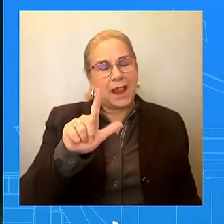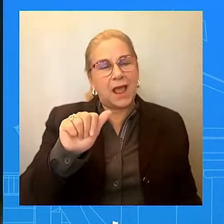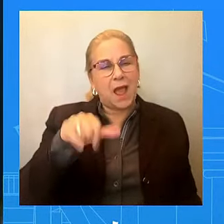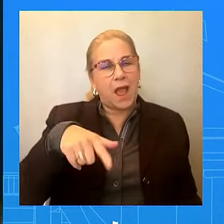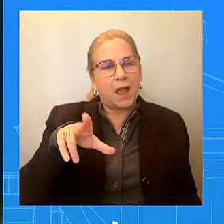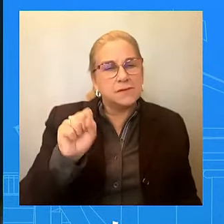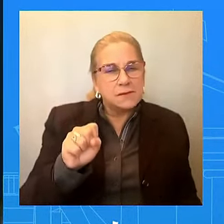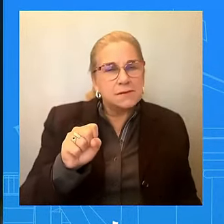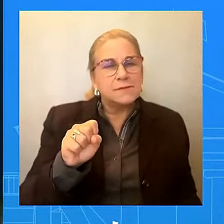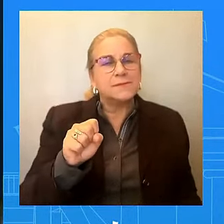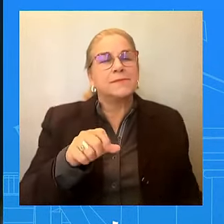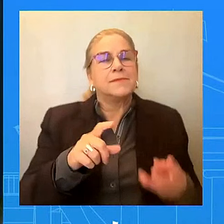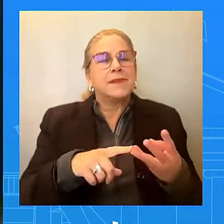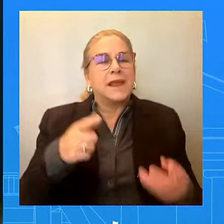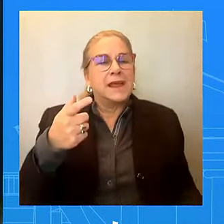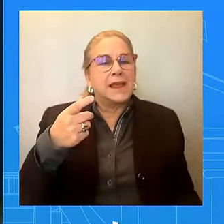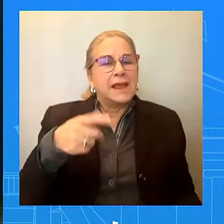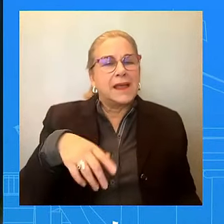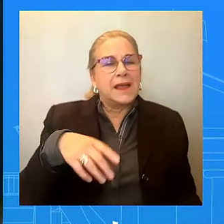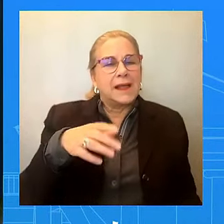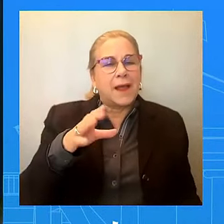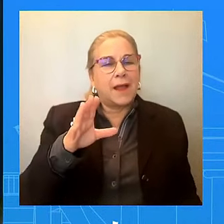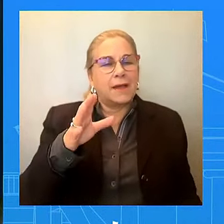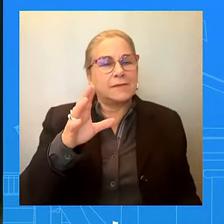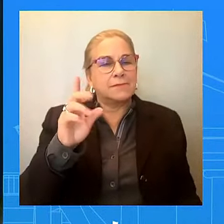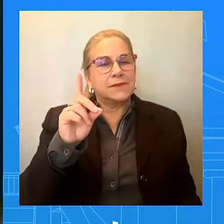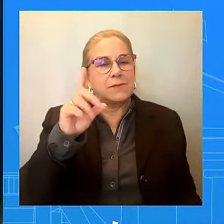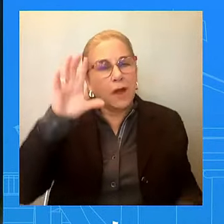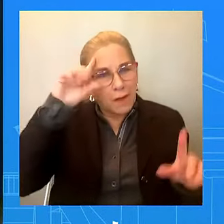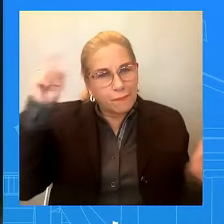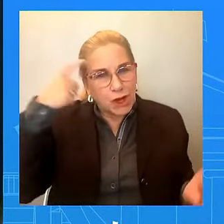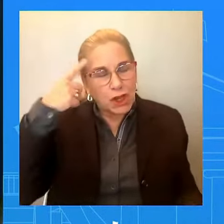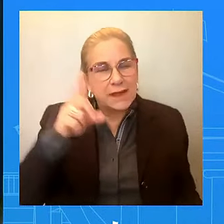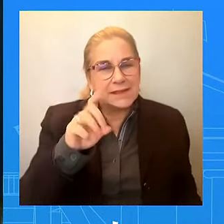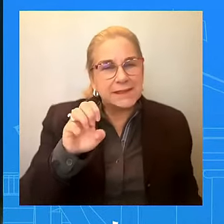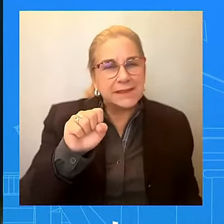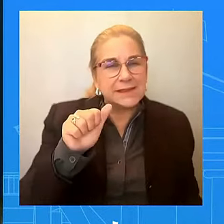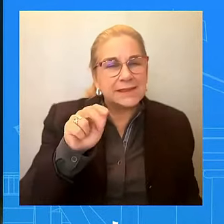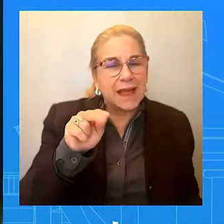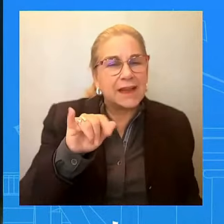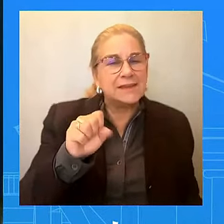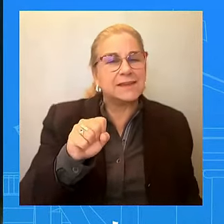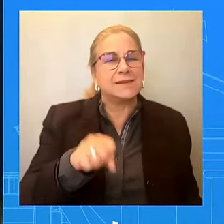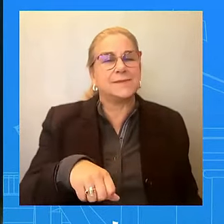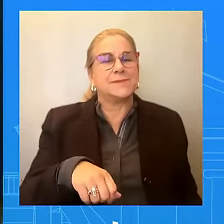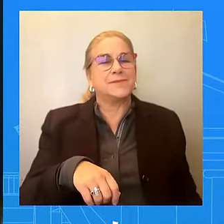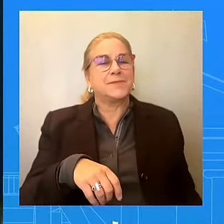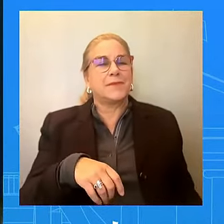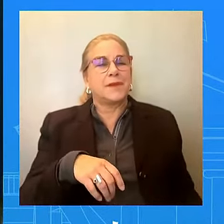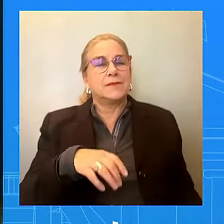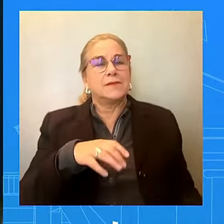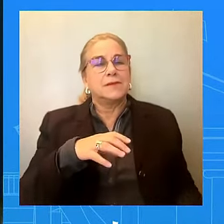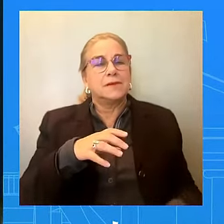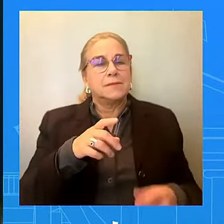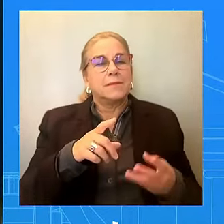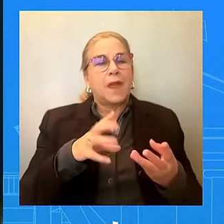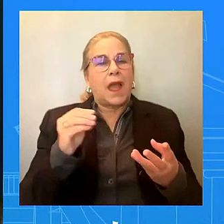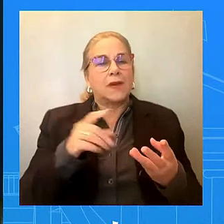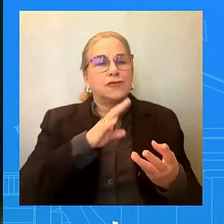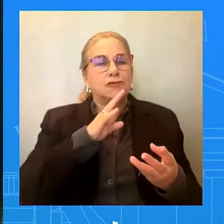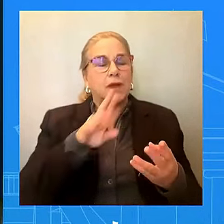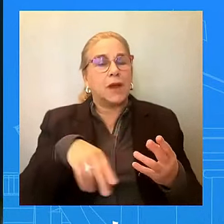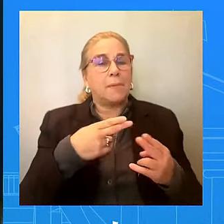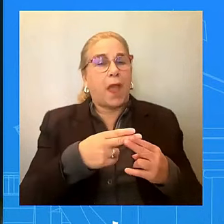Hurricane Milton. The governor thanked the president for the extensive federal support to prepare for and respond to the storm.